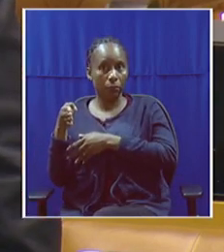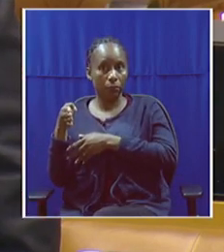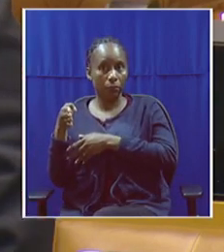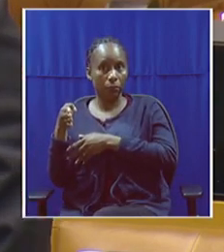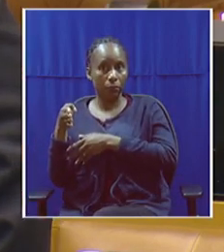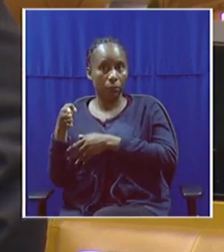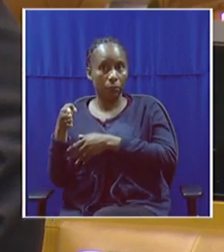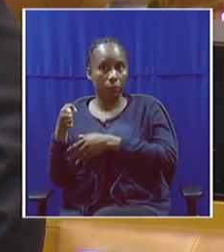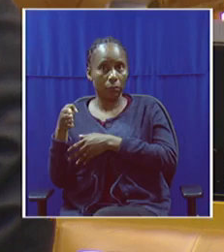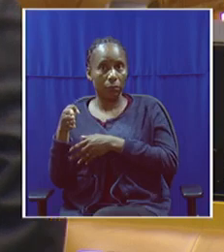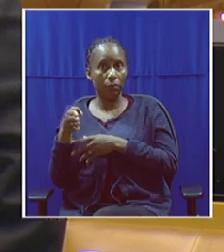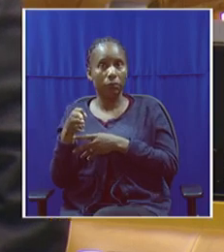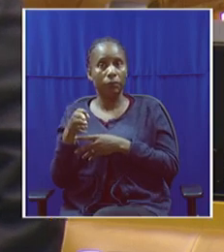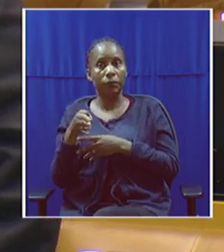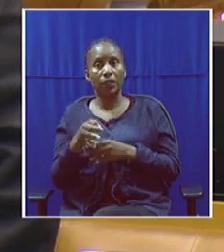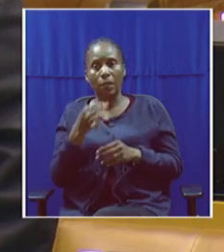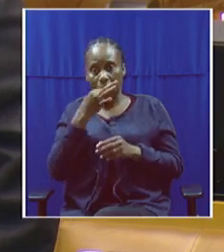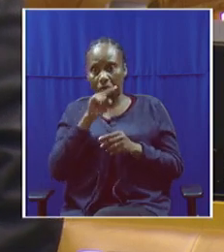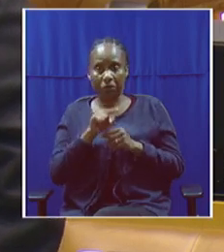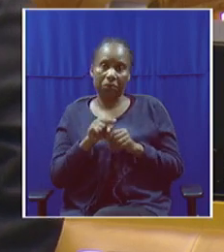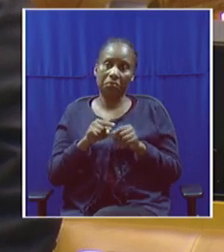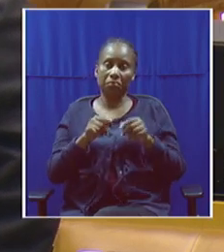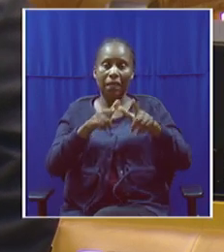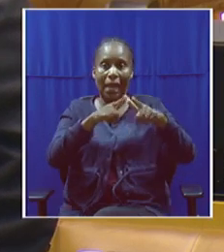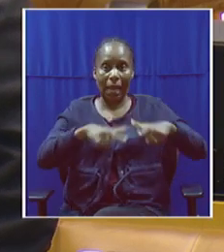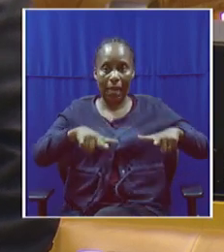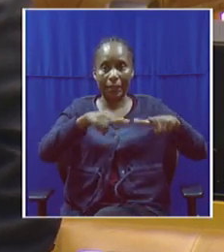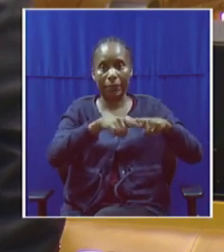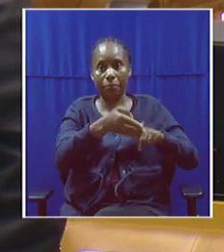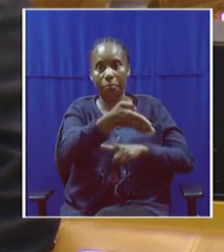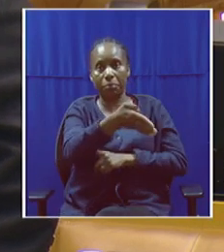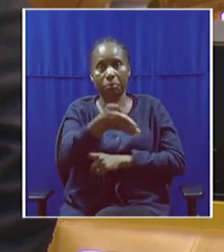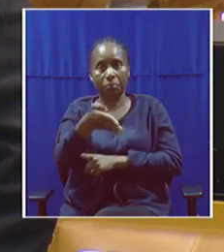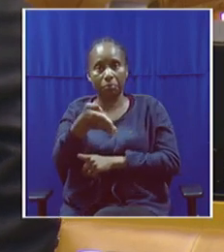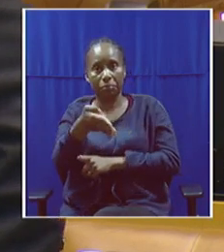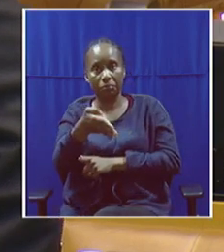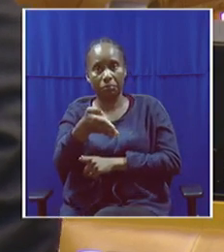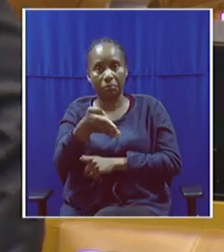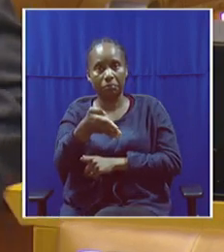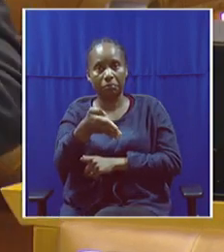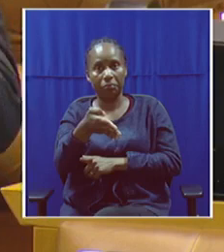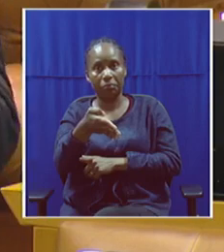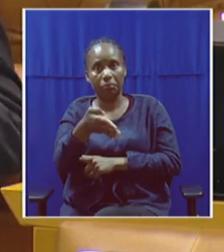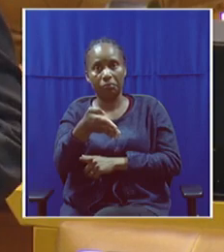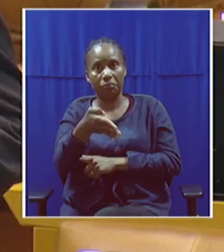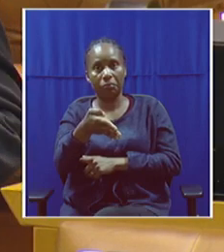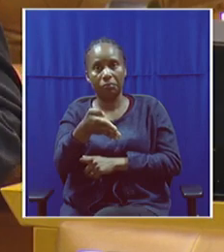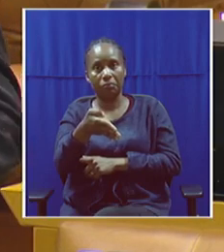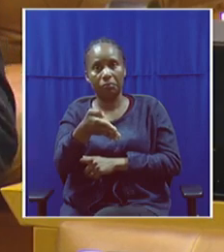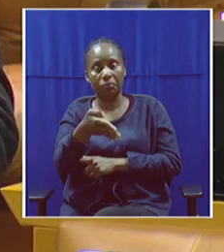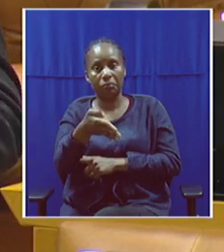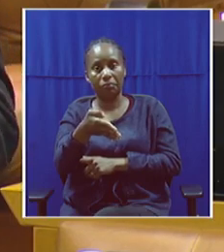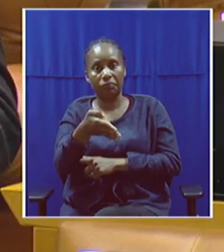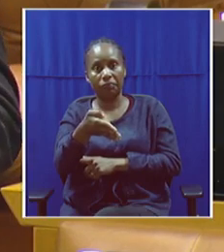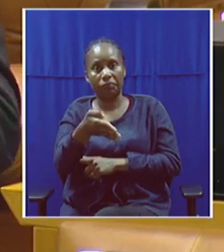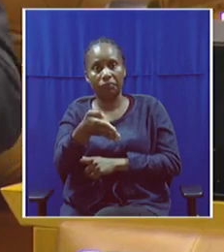land that is being uh restituted is no longer